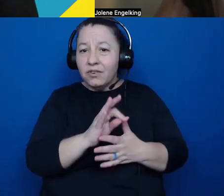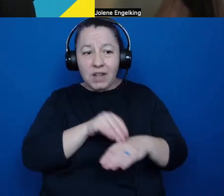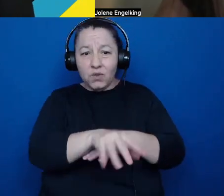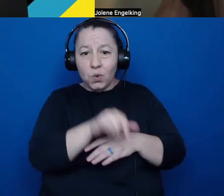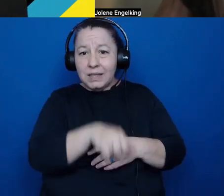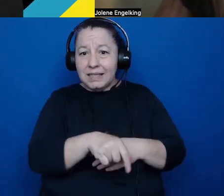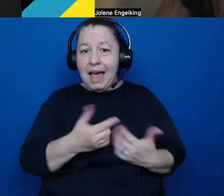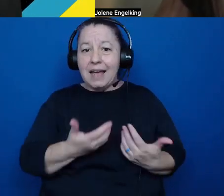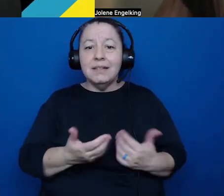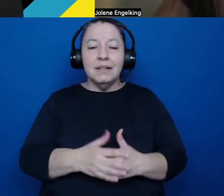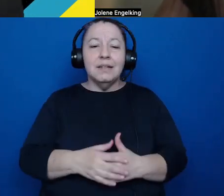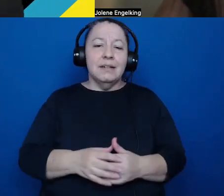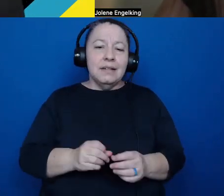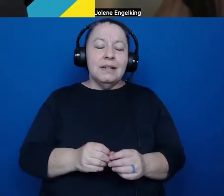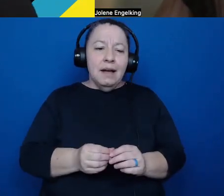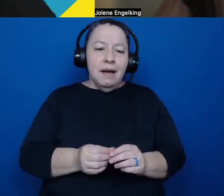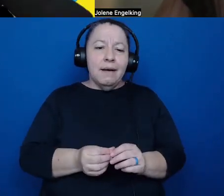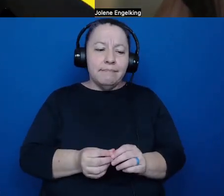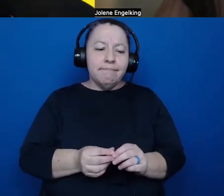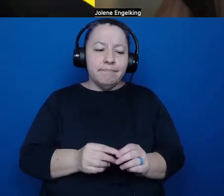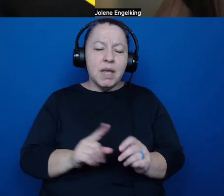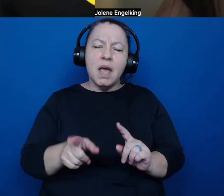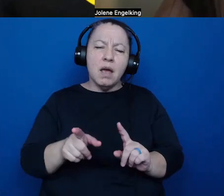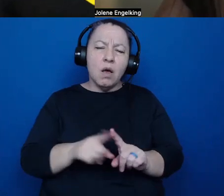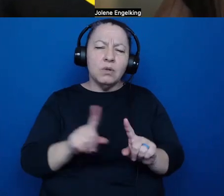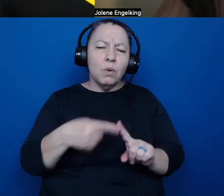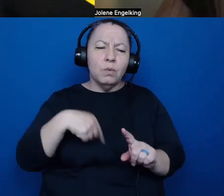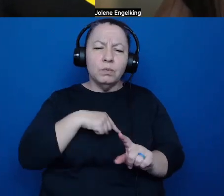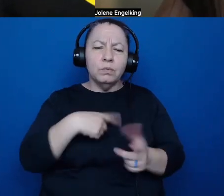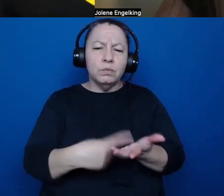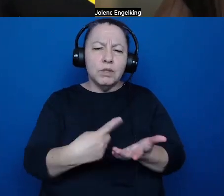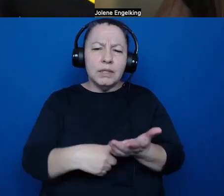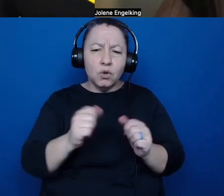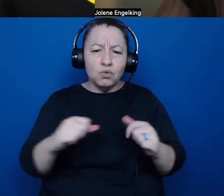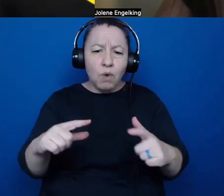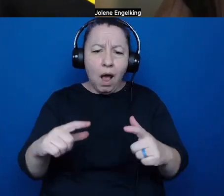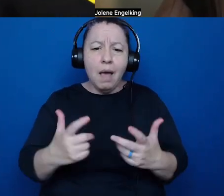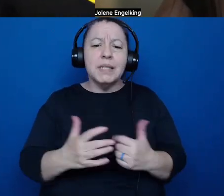also, when we talk about tribes and when we talked about